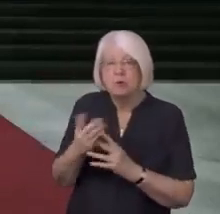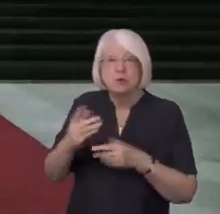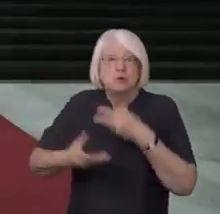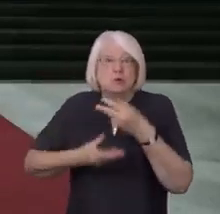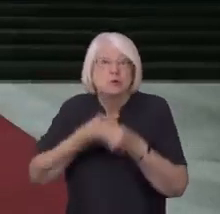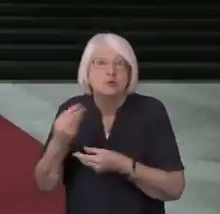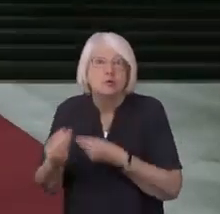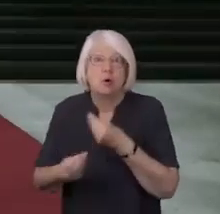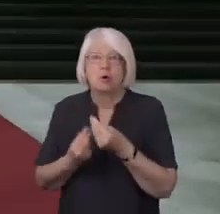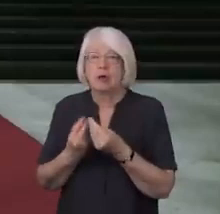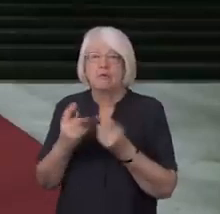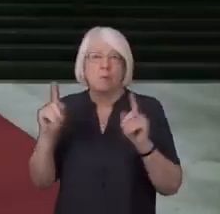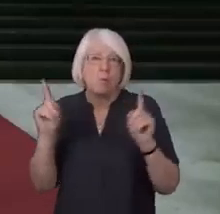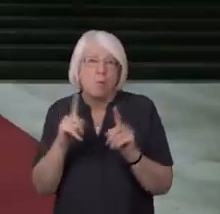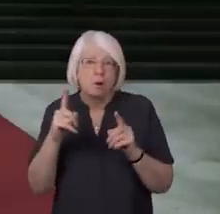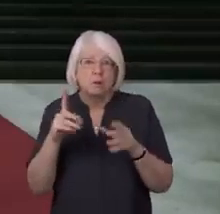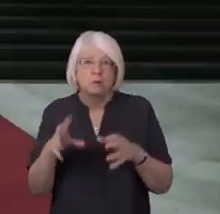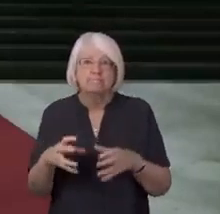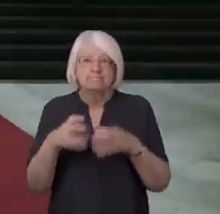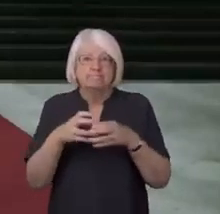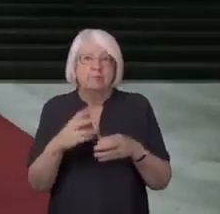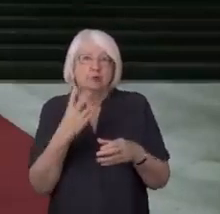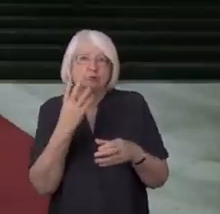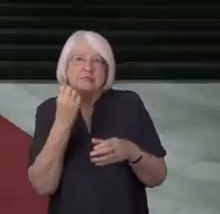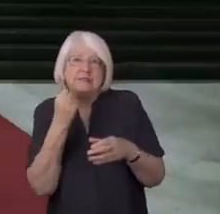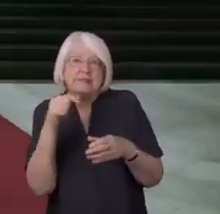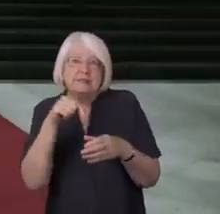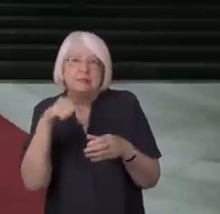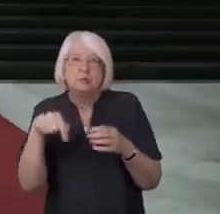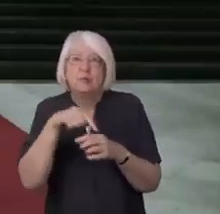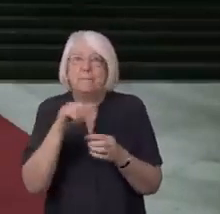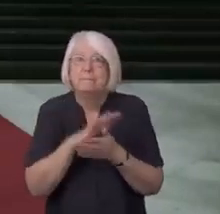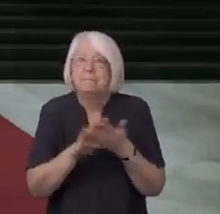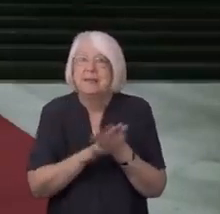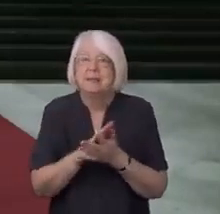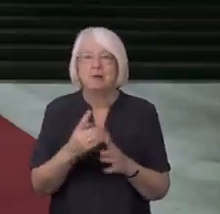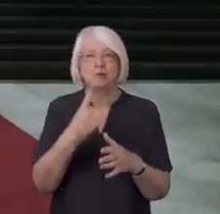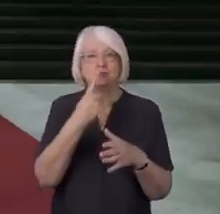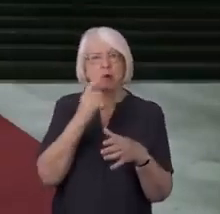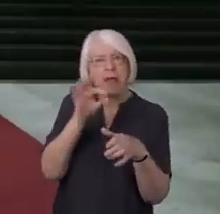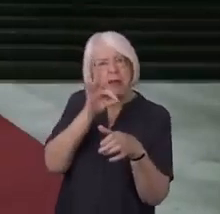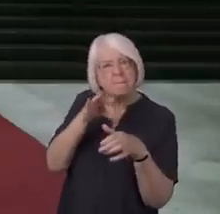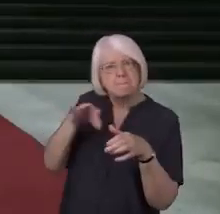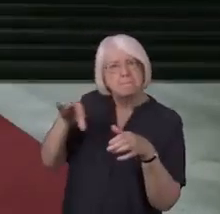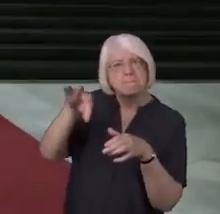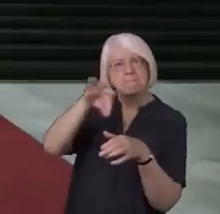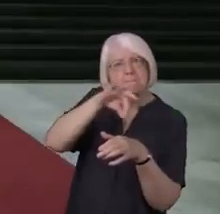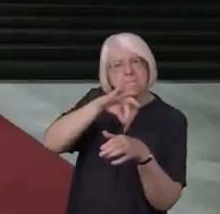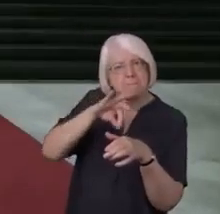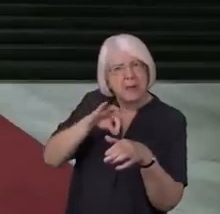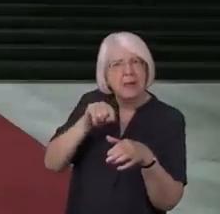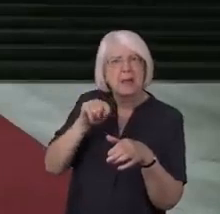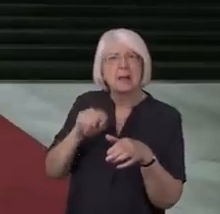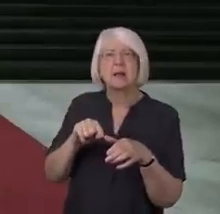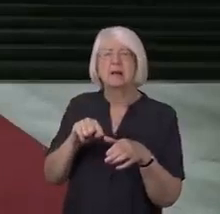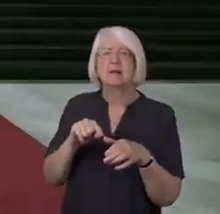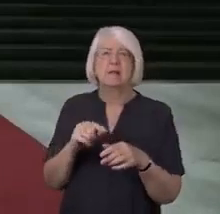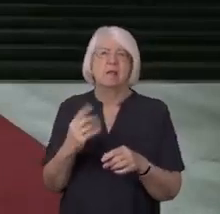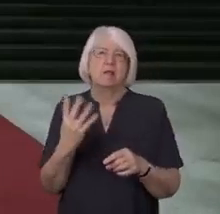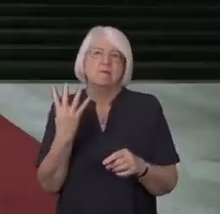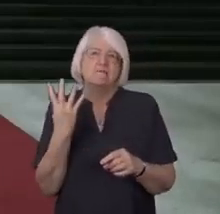story of the different elements of the Christingle. The red band, the